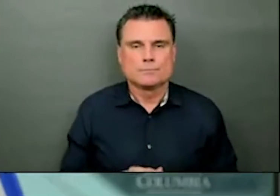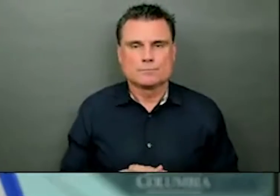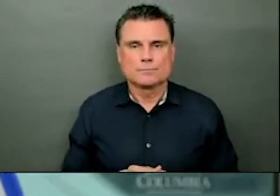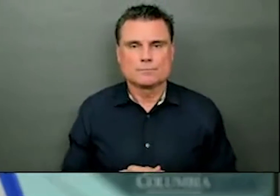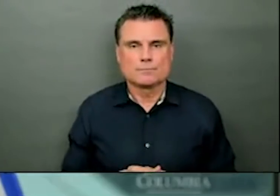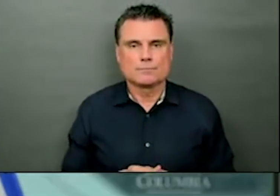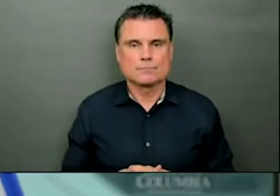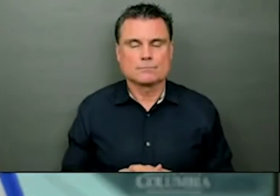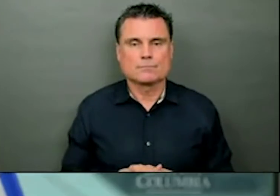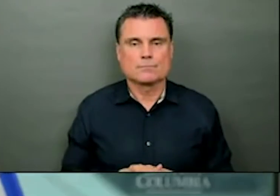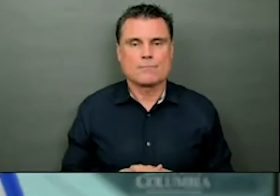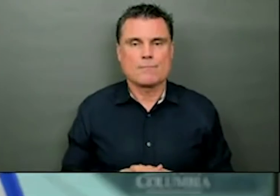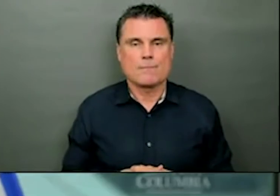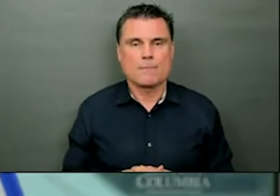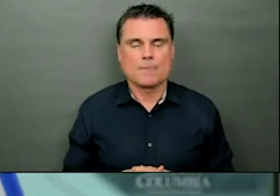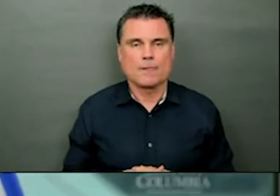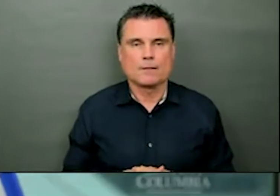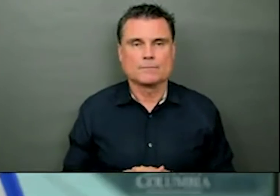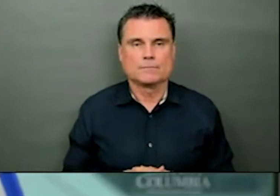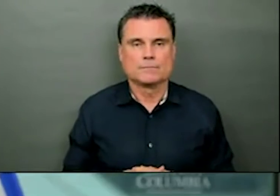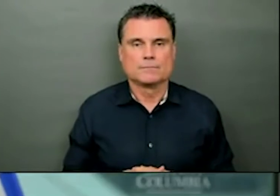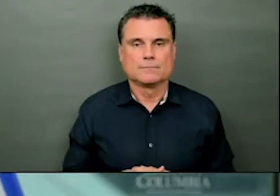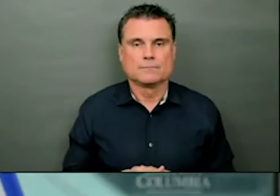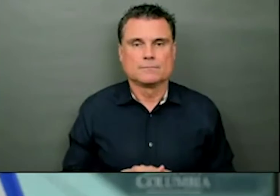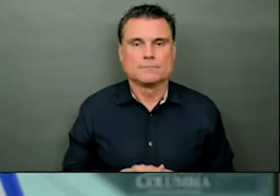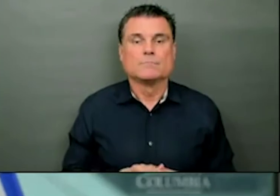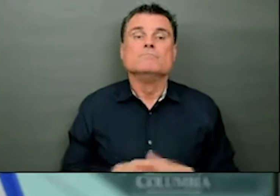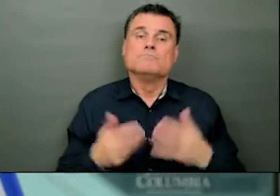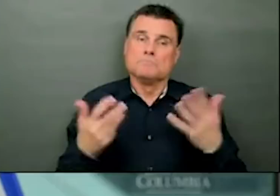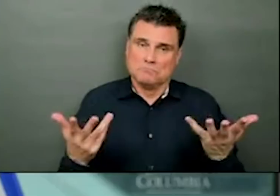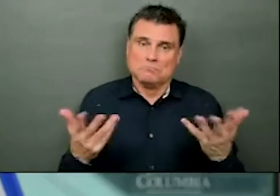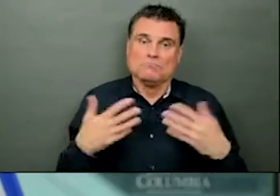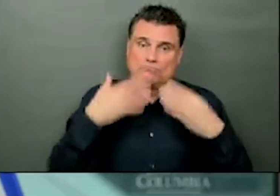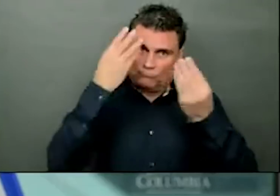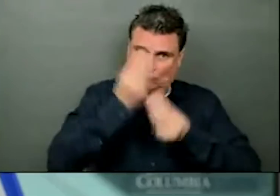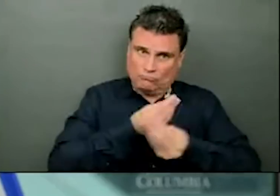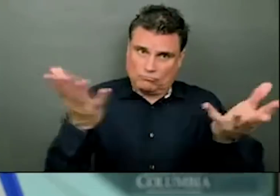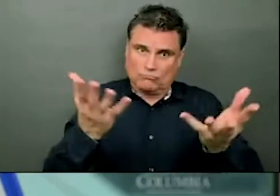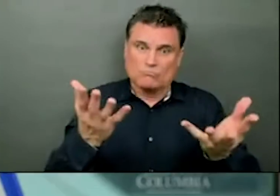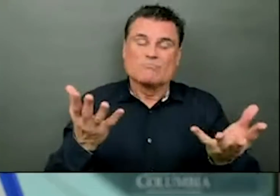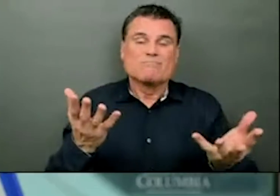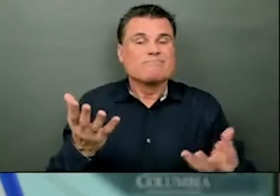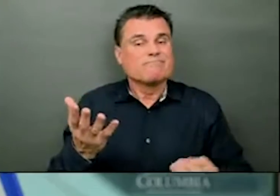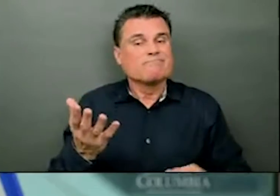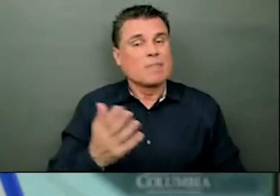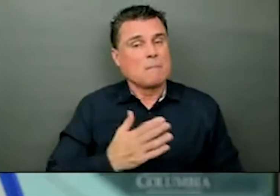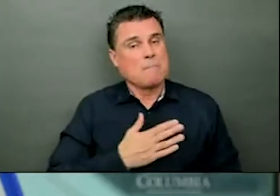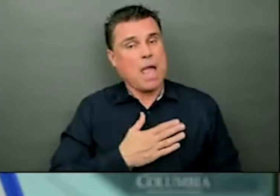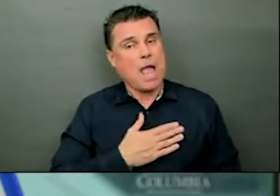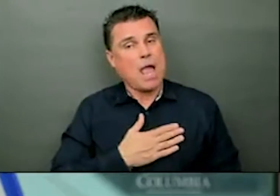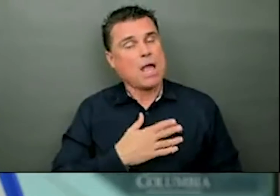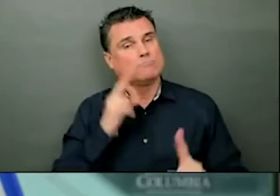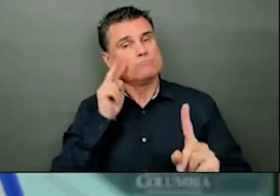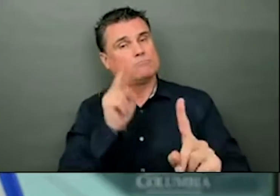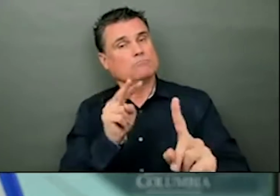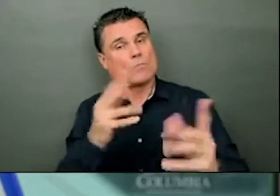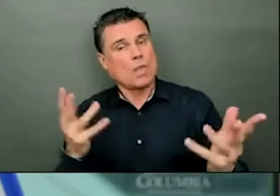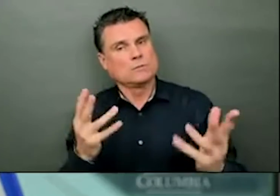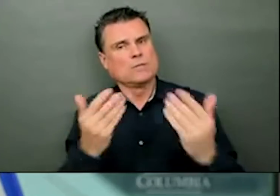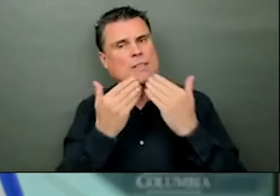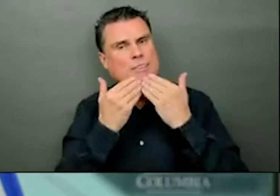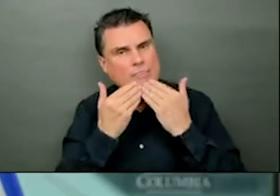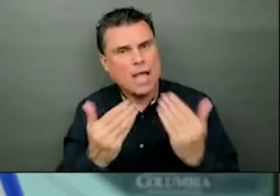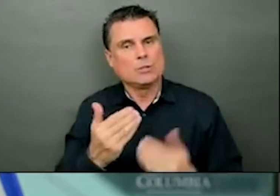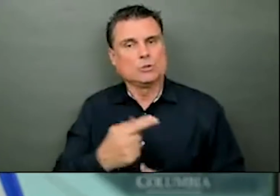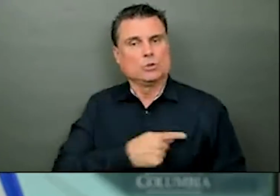Namoy, to everyone out there. And I want to express my appreciation to the Chinese Canadian community